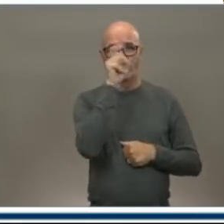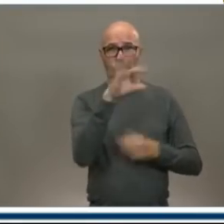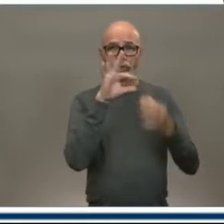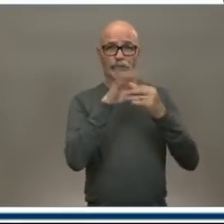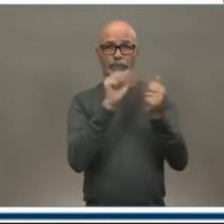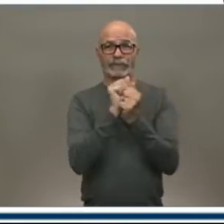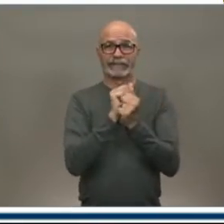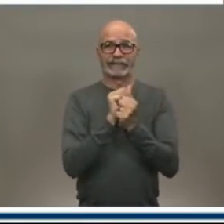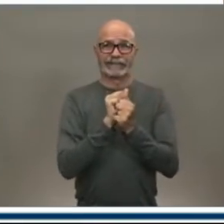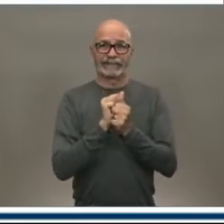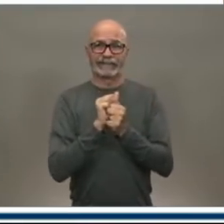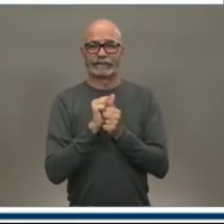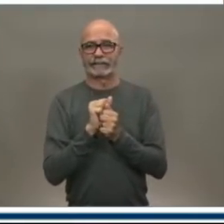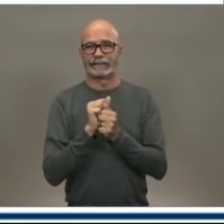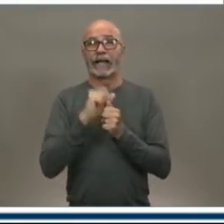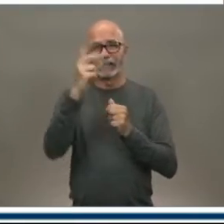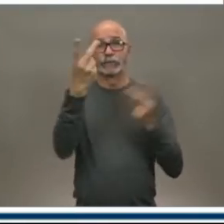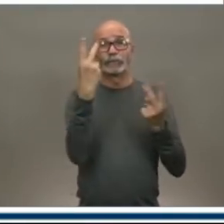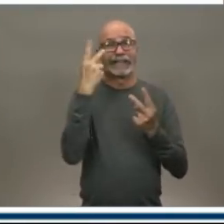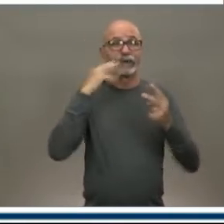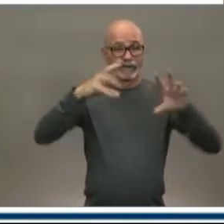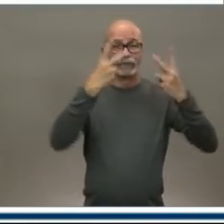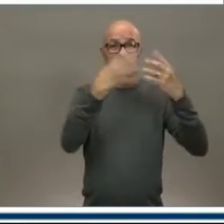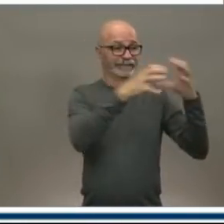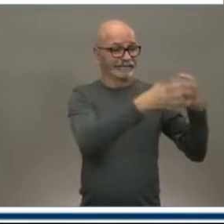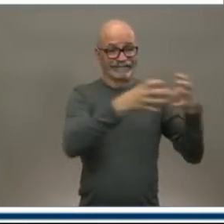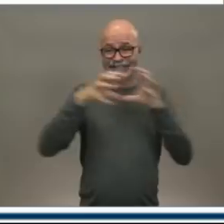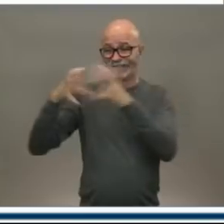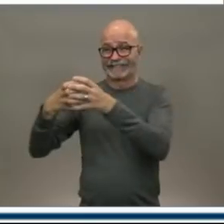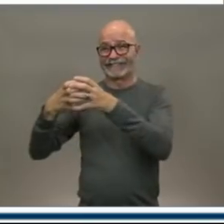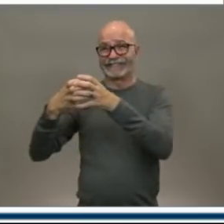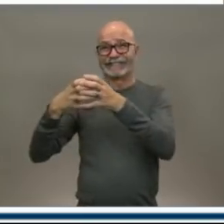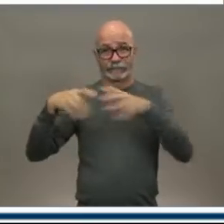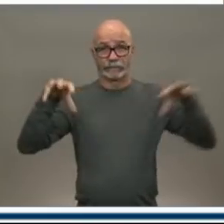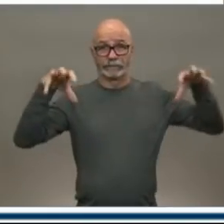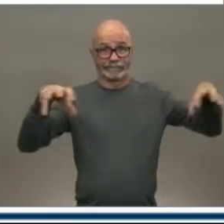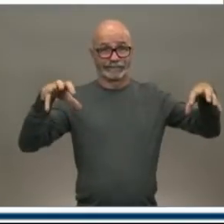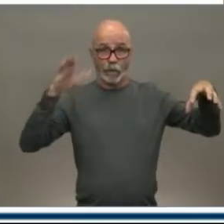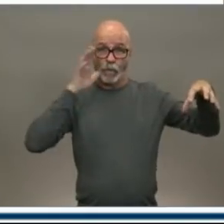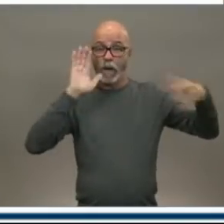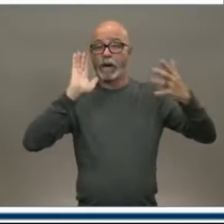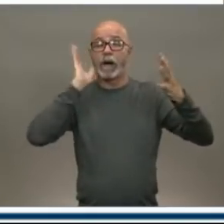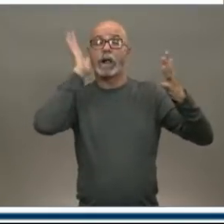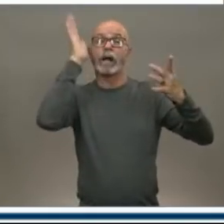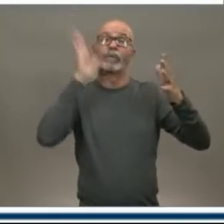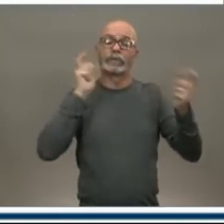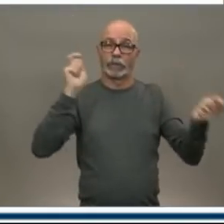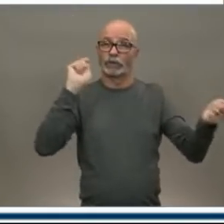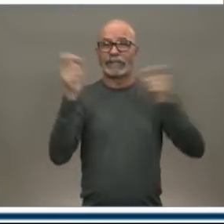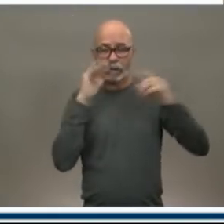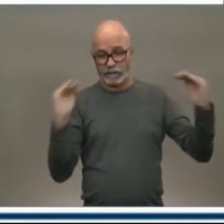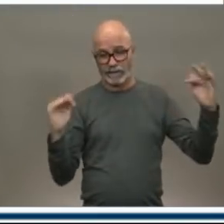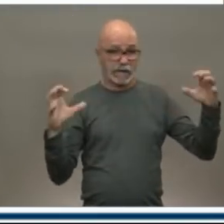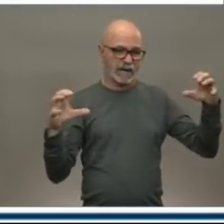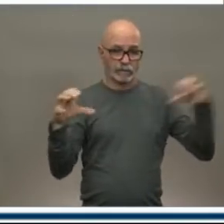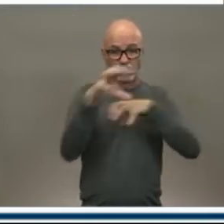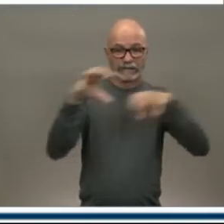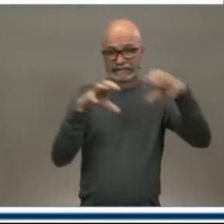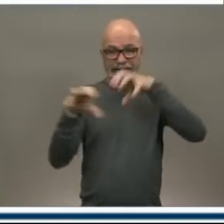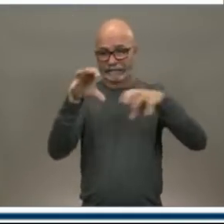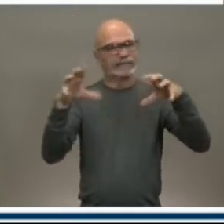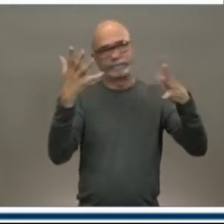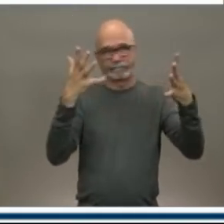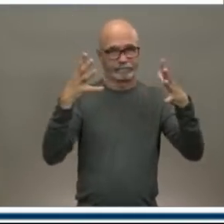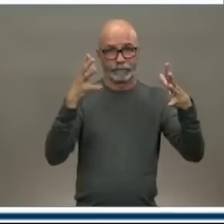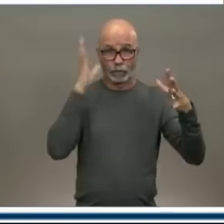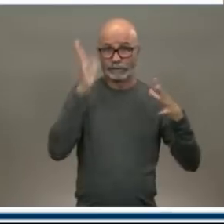From what I know so far in that investigation, there is nothing that would point that either of them represent a substantive increase in